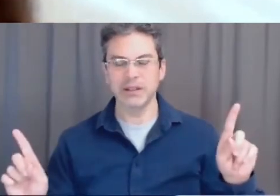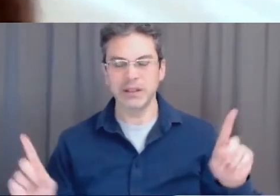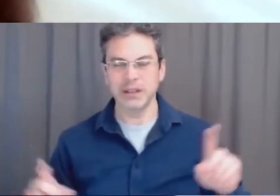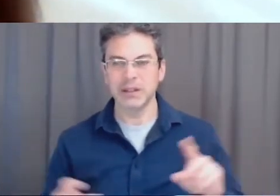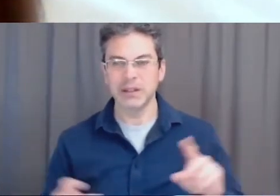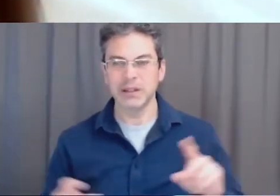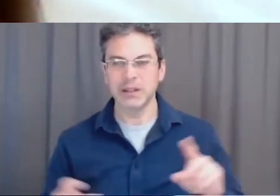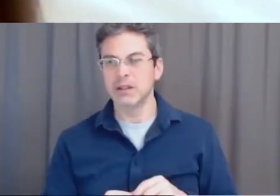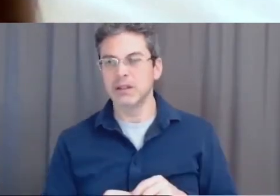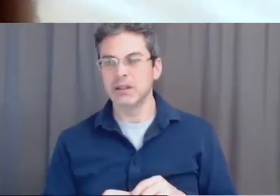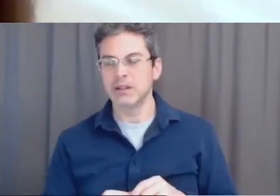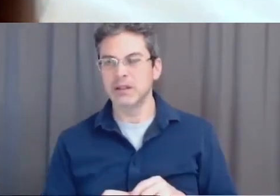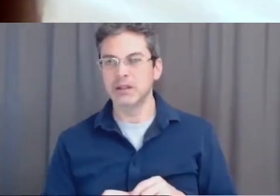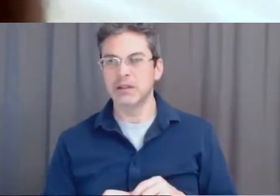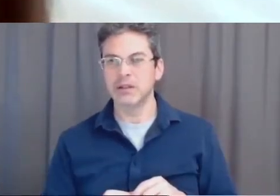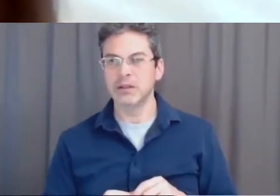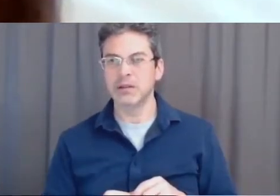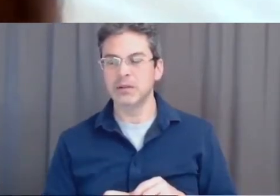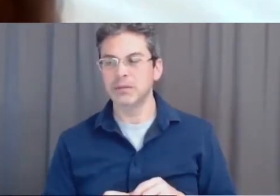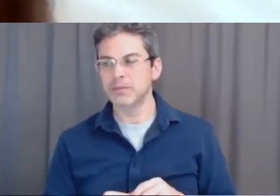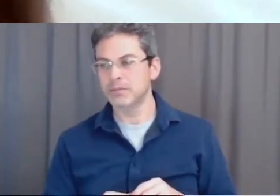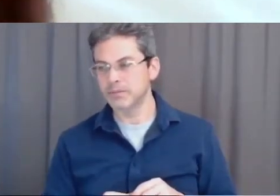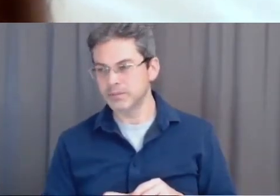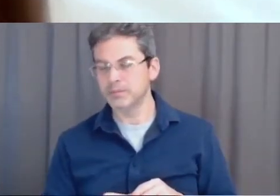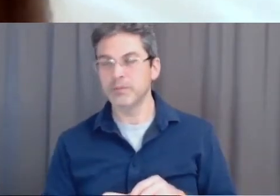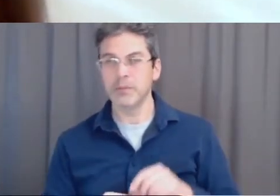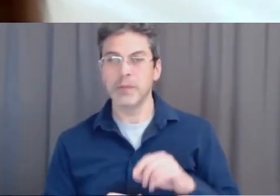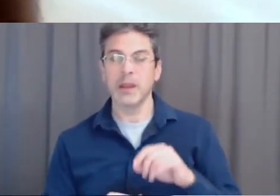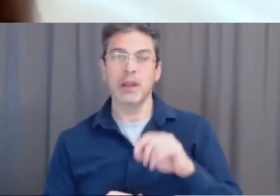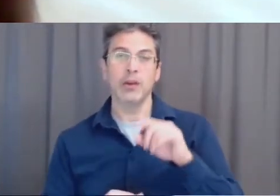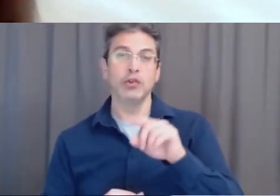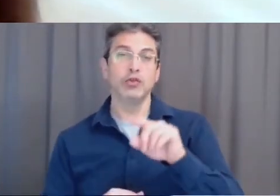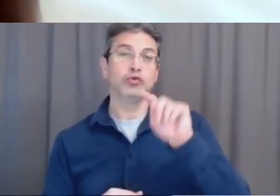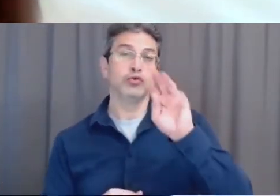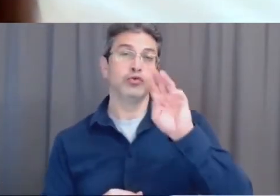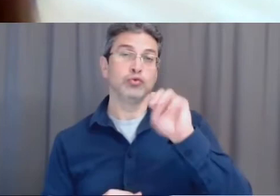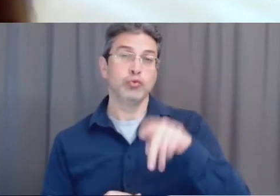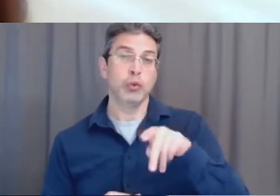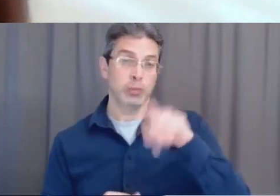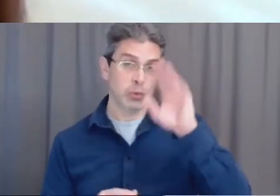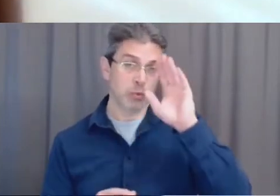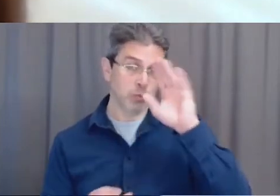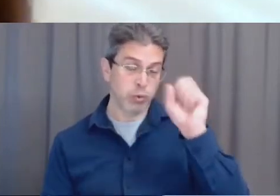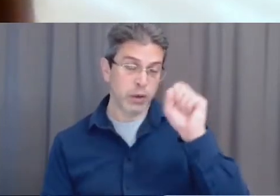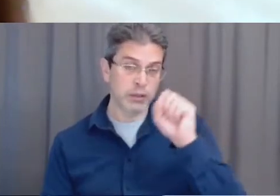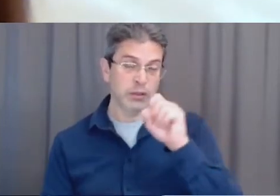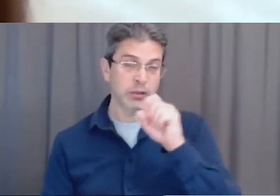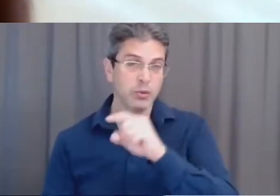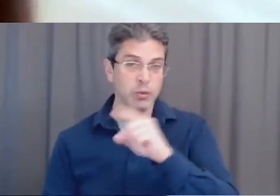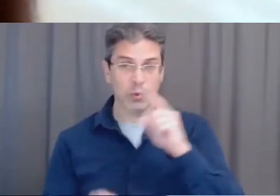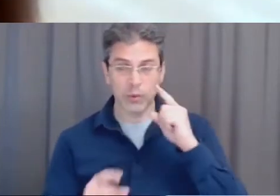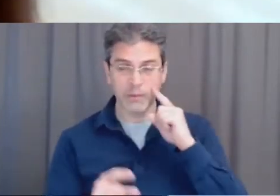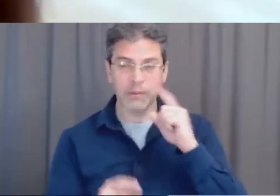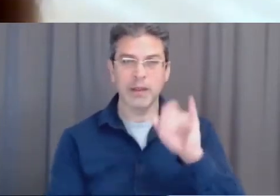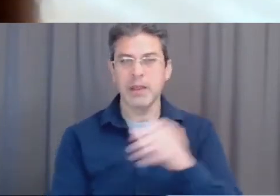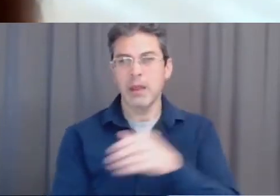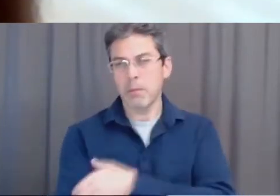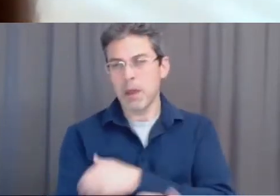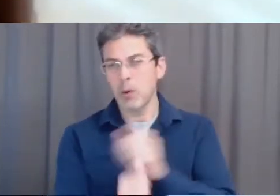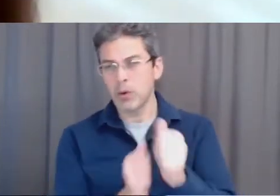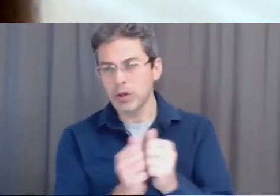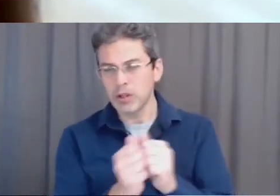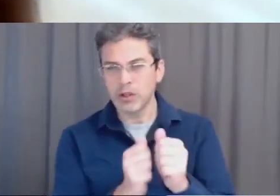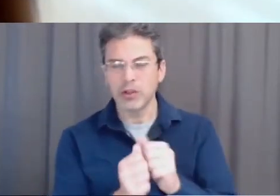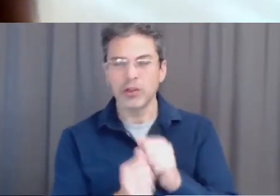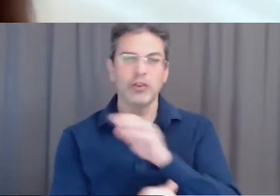there a focus by President Trump on great power competition in the national security strategy, national defense